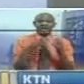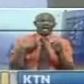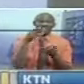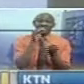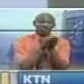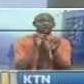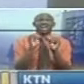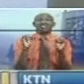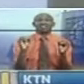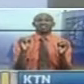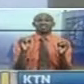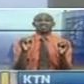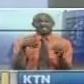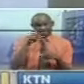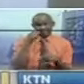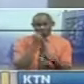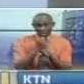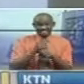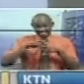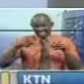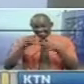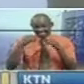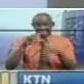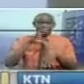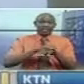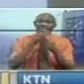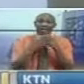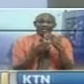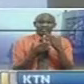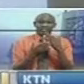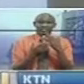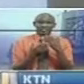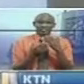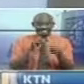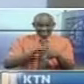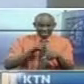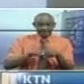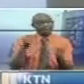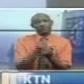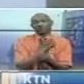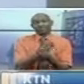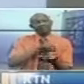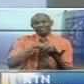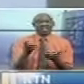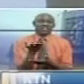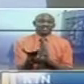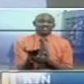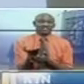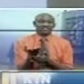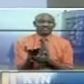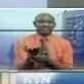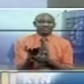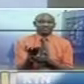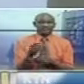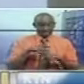stock. And their efforts to get blood in a timely manner did not work out for them.